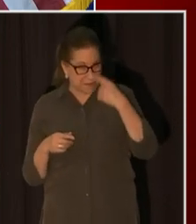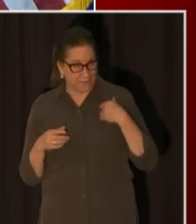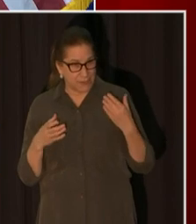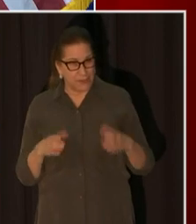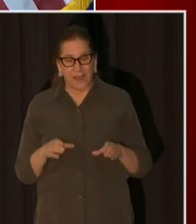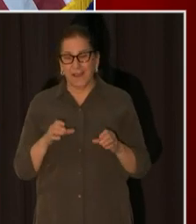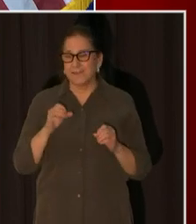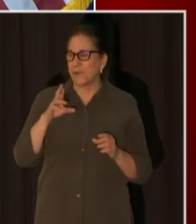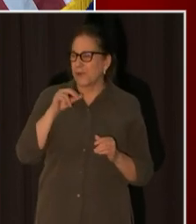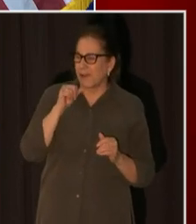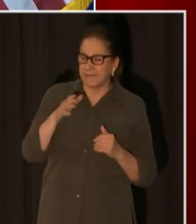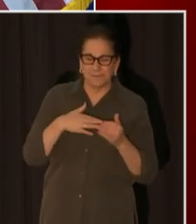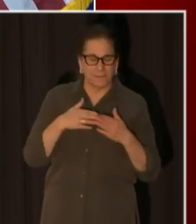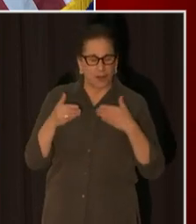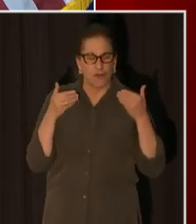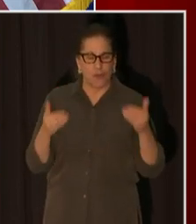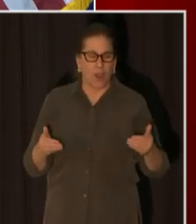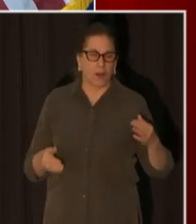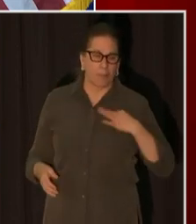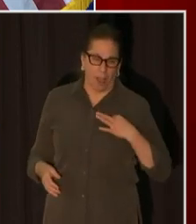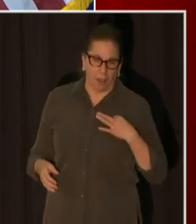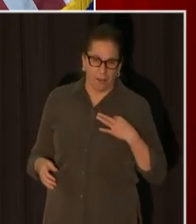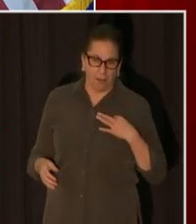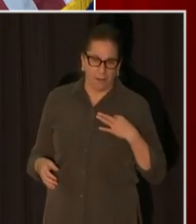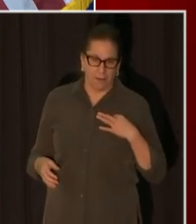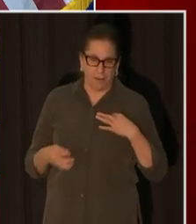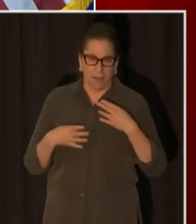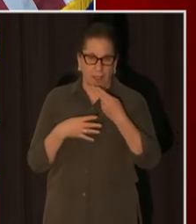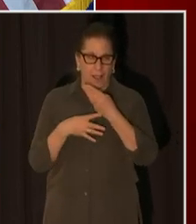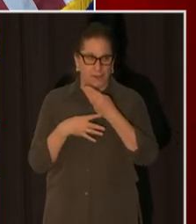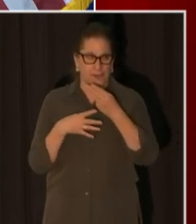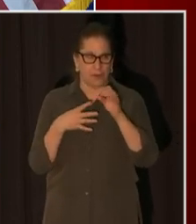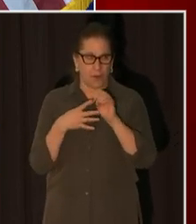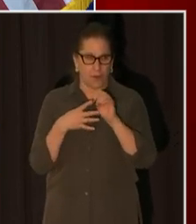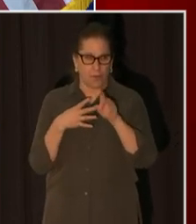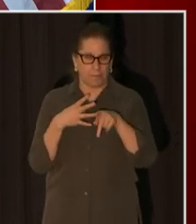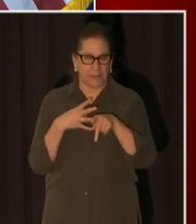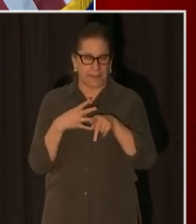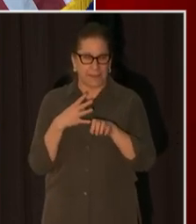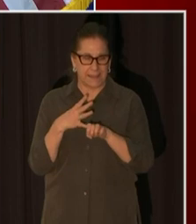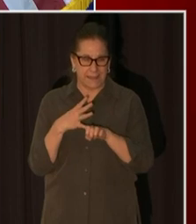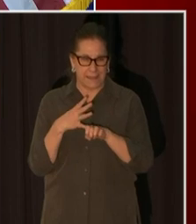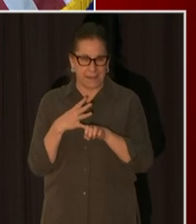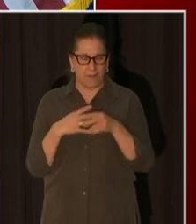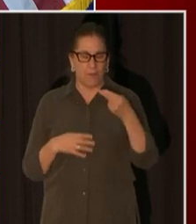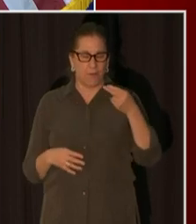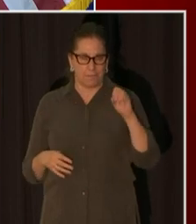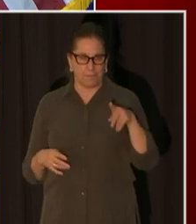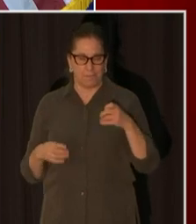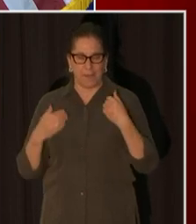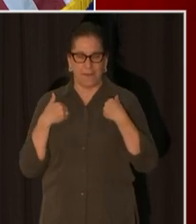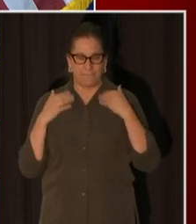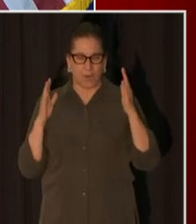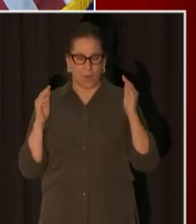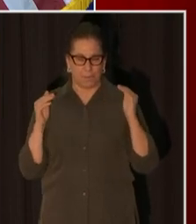business and I wasn't, 100% certain about payroll,